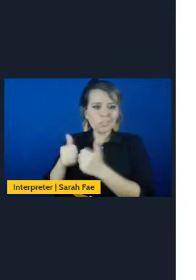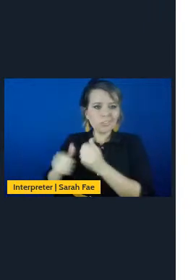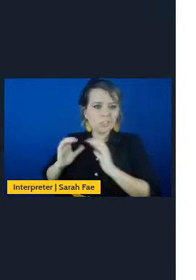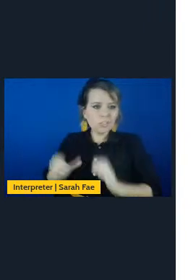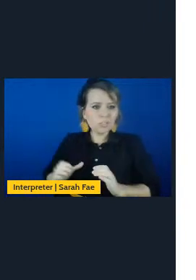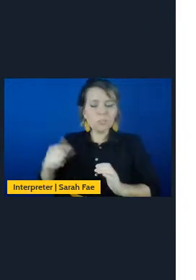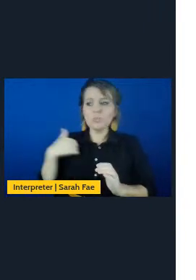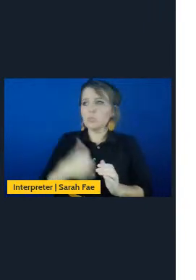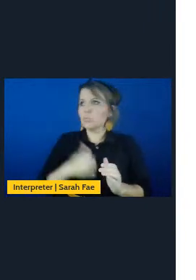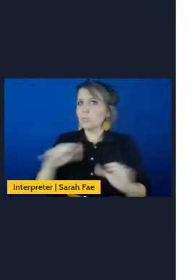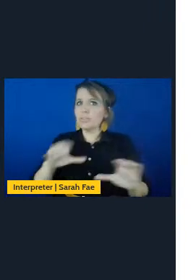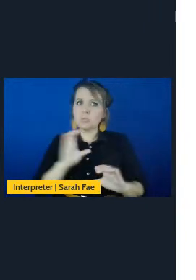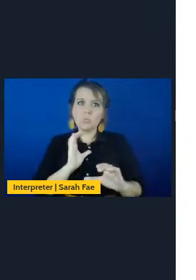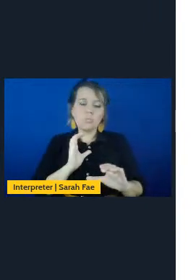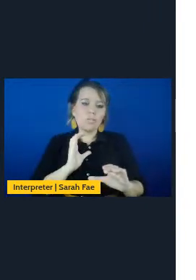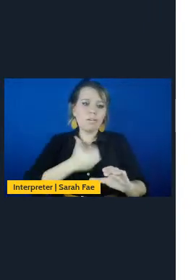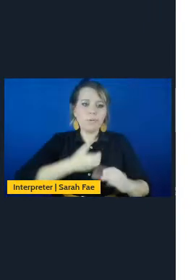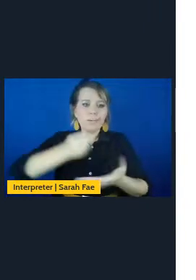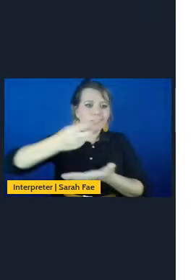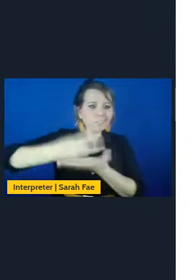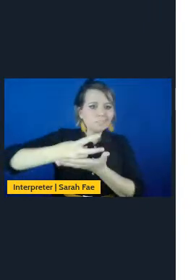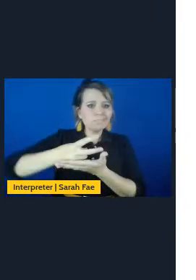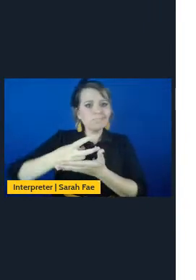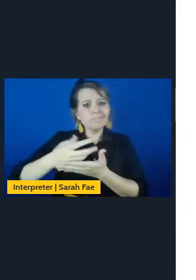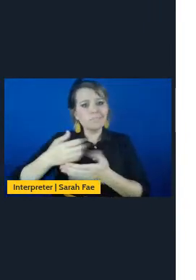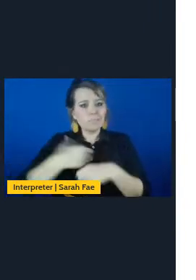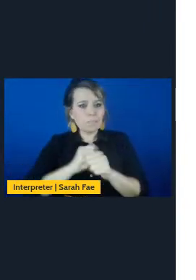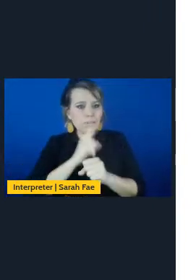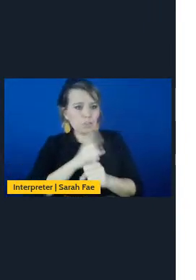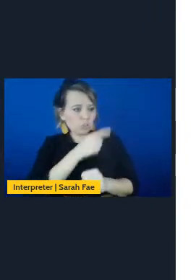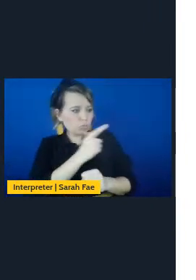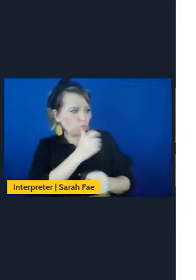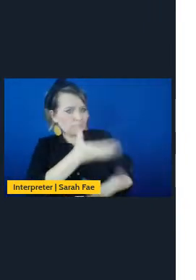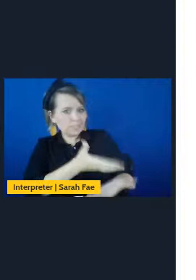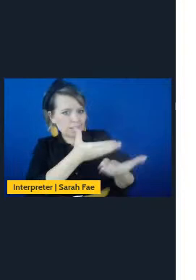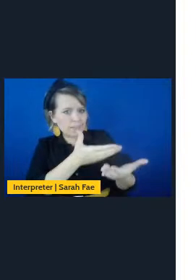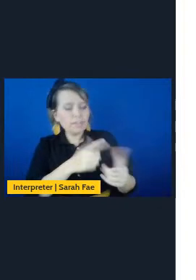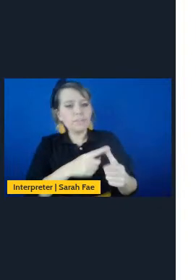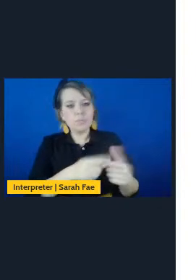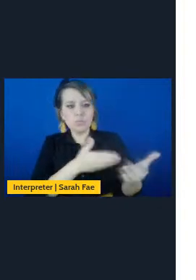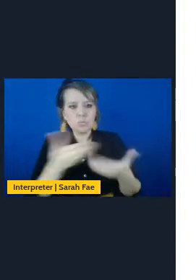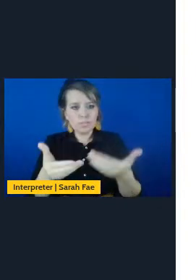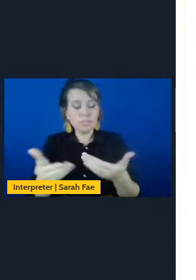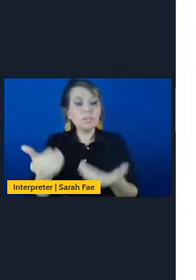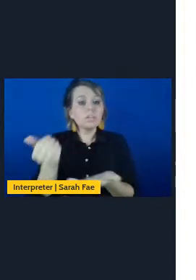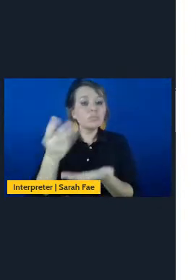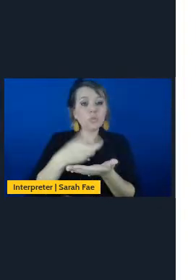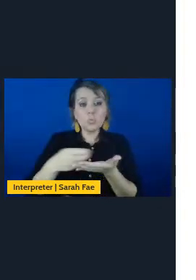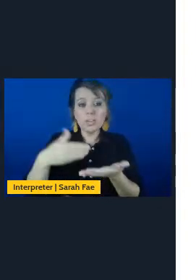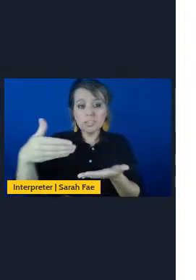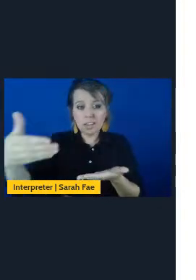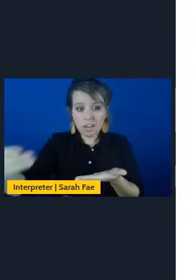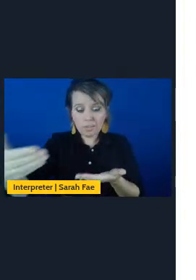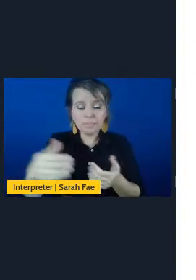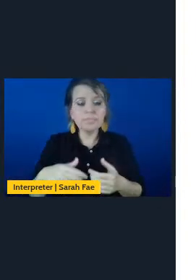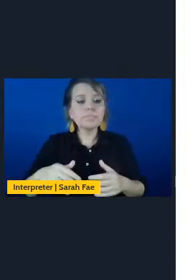and throttling logic based on this assumption and go do this. Then after a few weeks, they come back and product manager